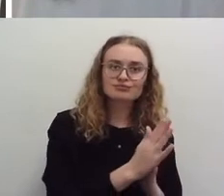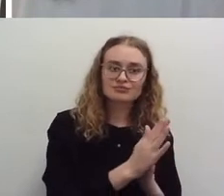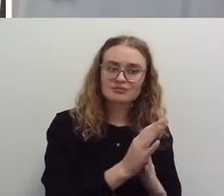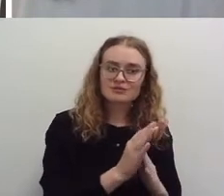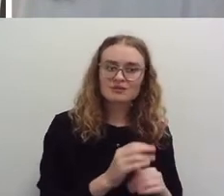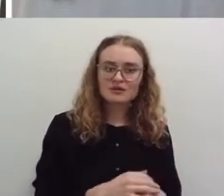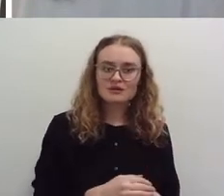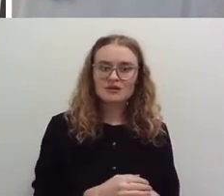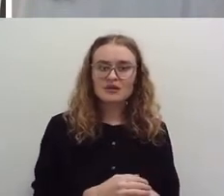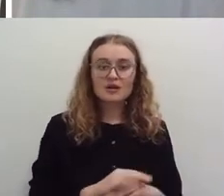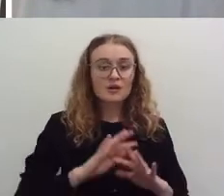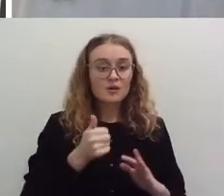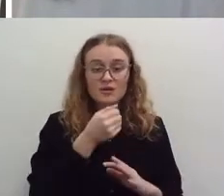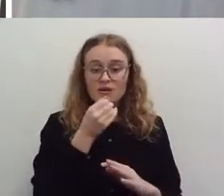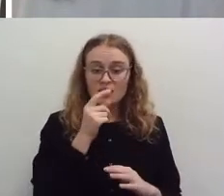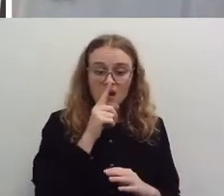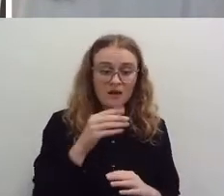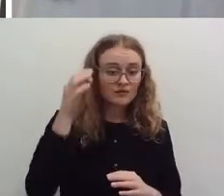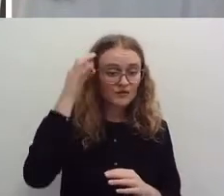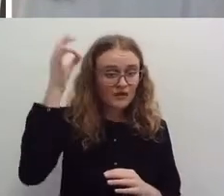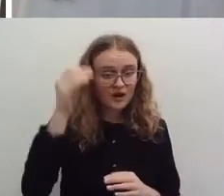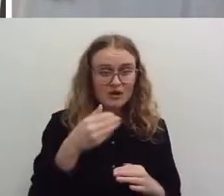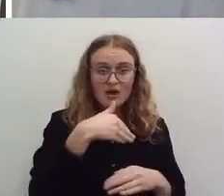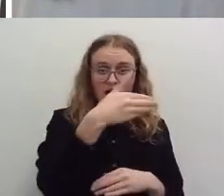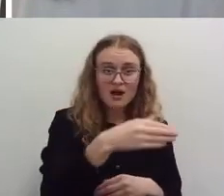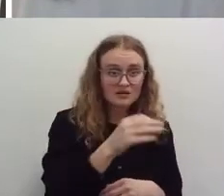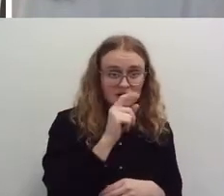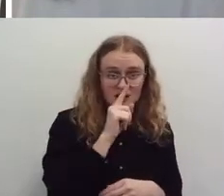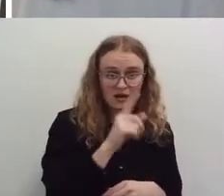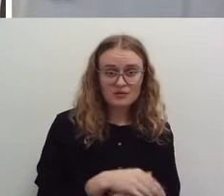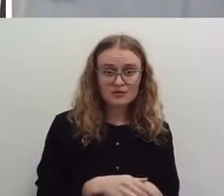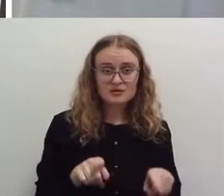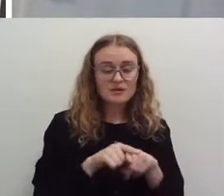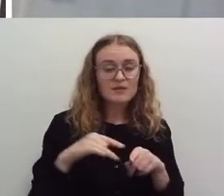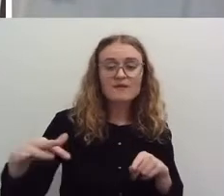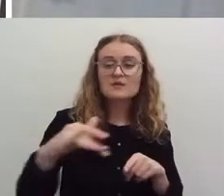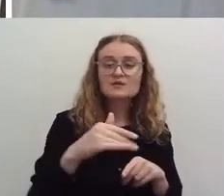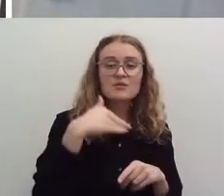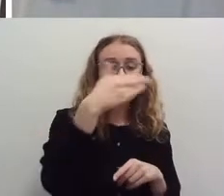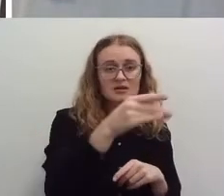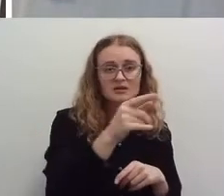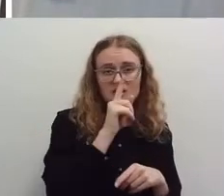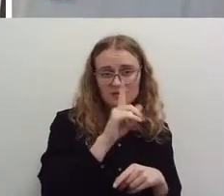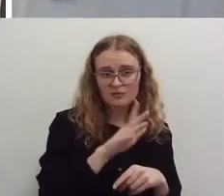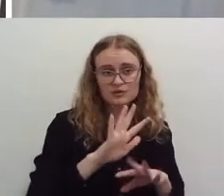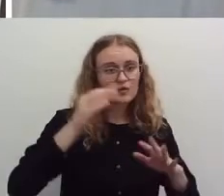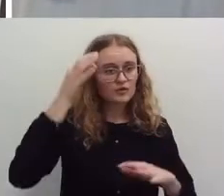at one point then humanity doesn't really have a future. So also it's important that